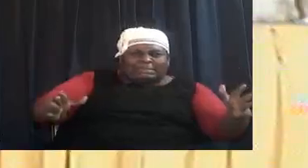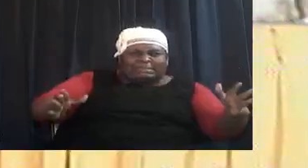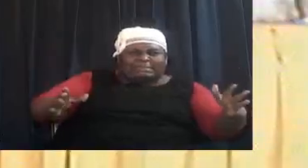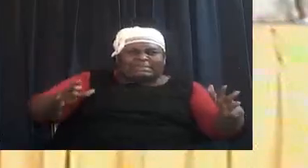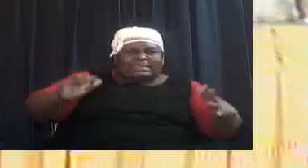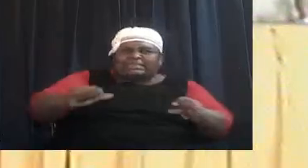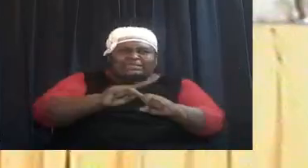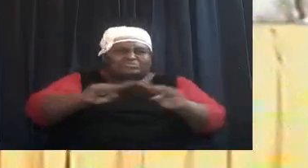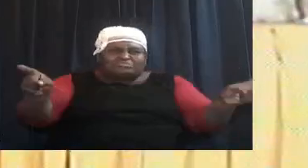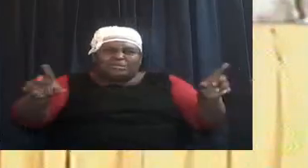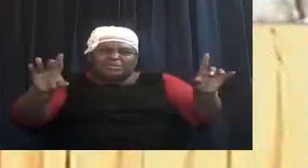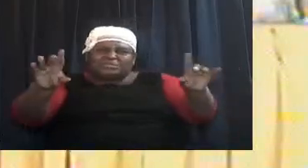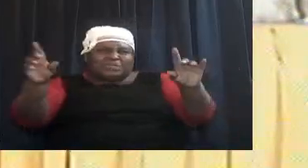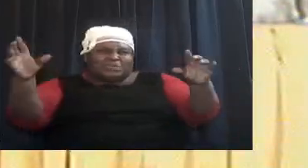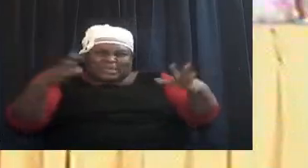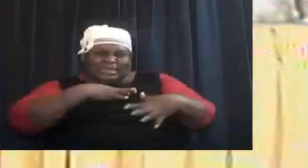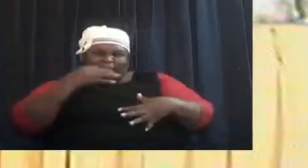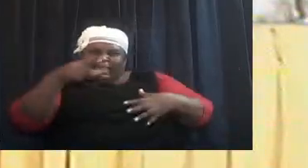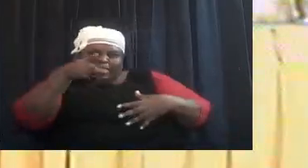don't like you.